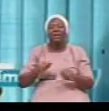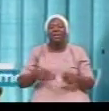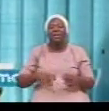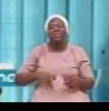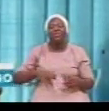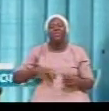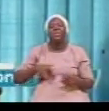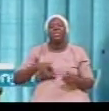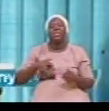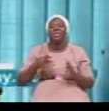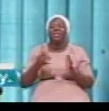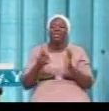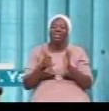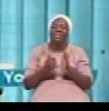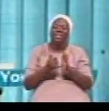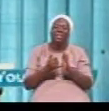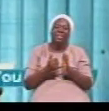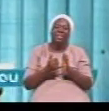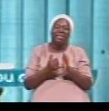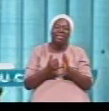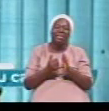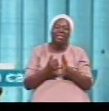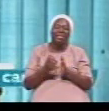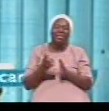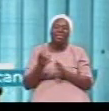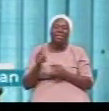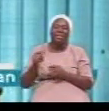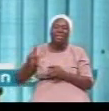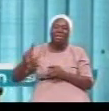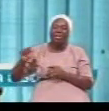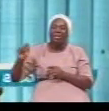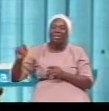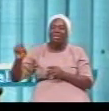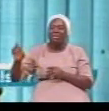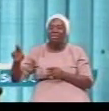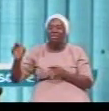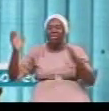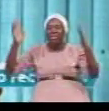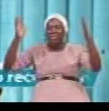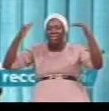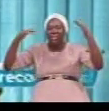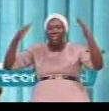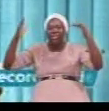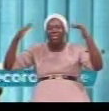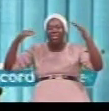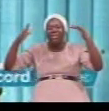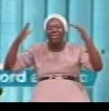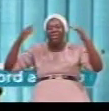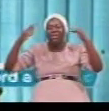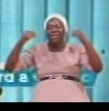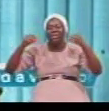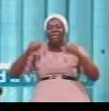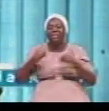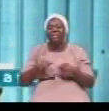I can feel it, the lottery.